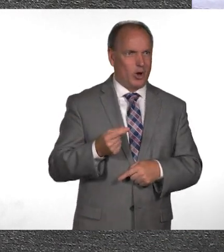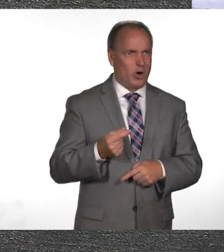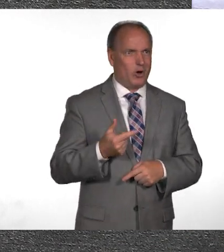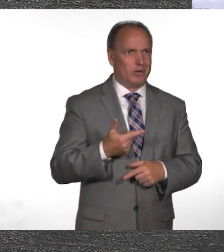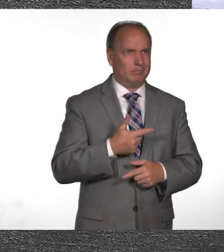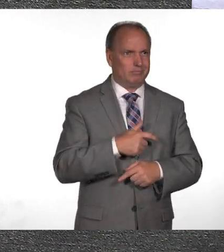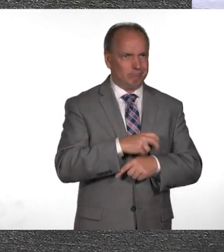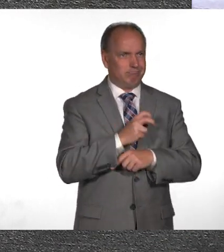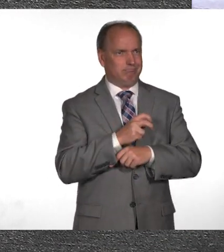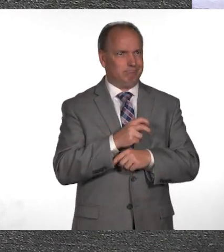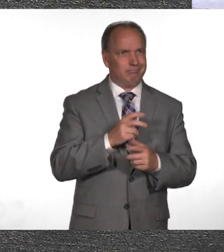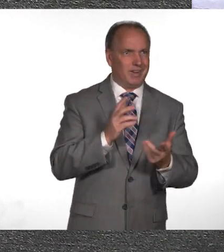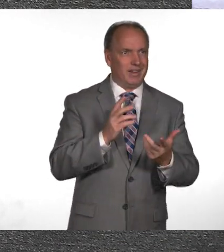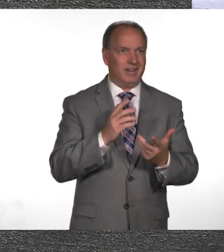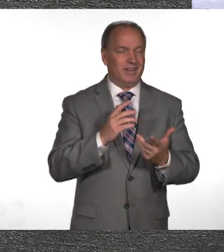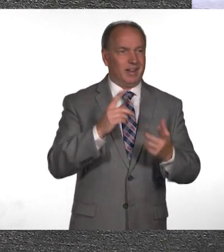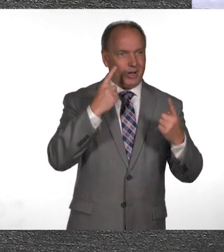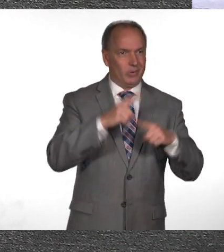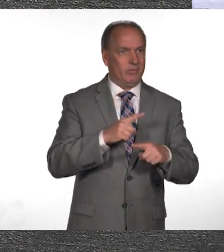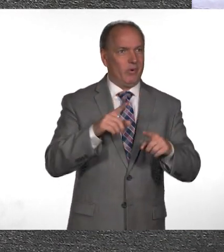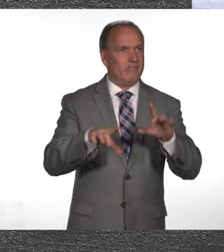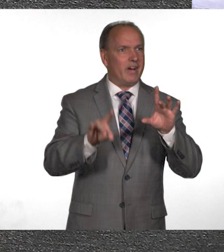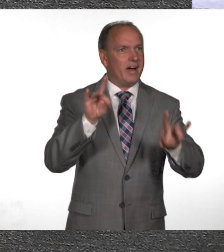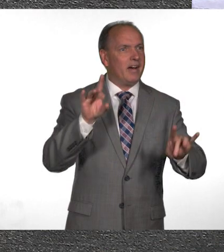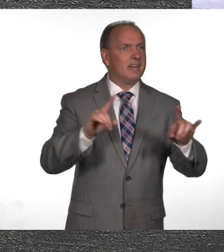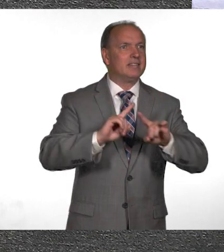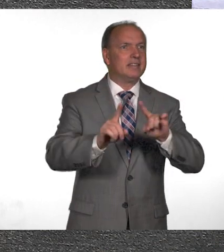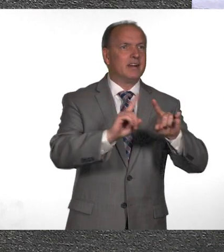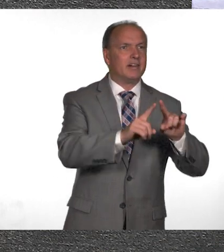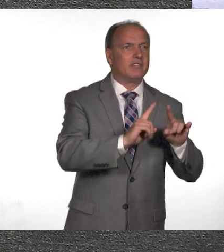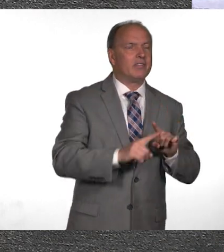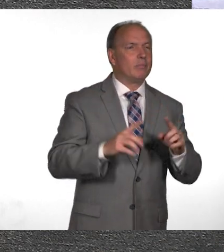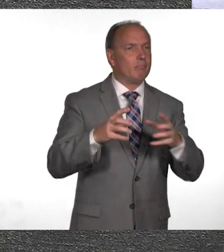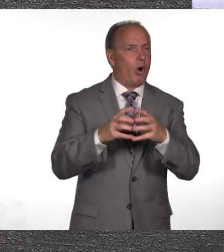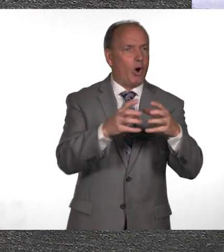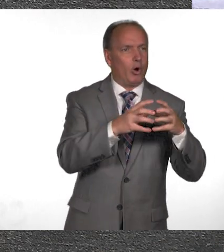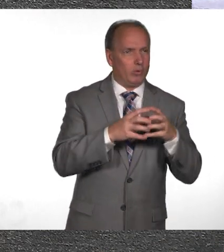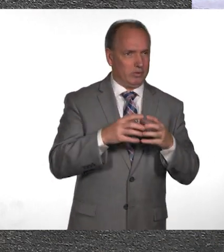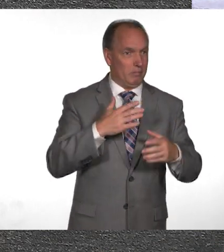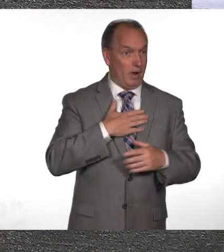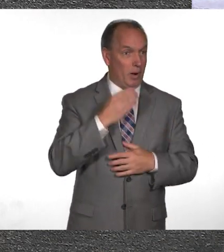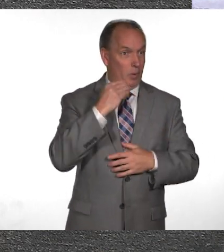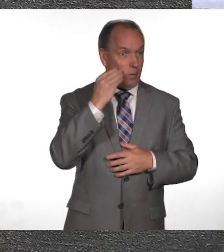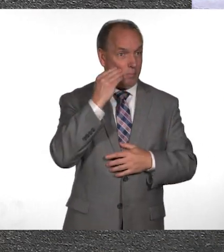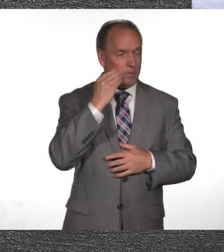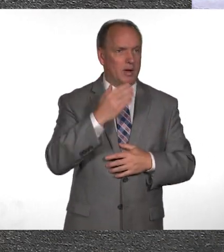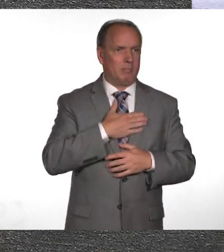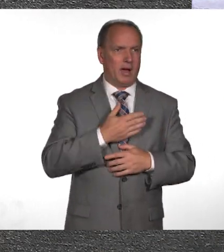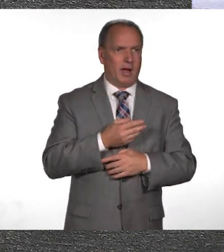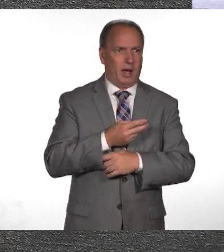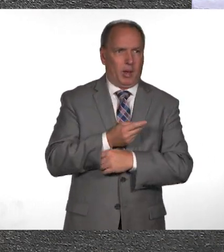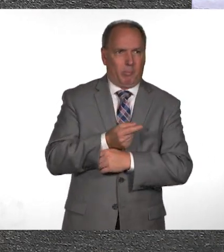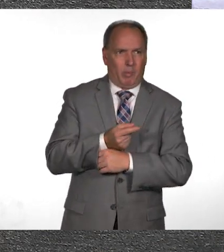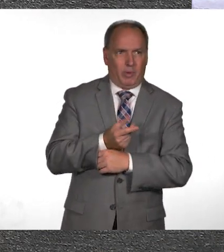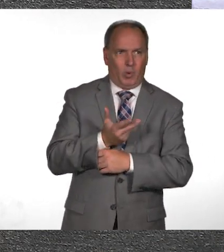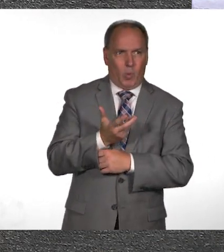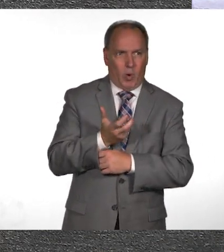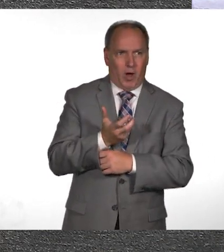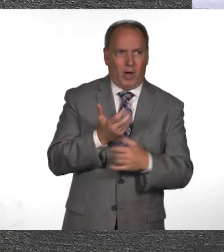found all kinds of different balls. Yeah, and my little puppy Bingo wanted to come.